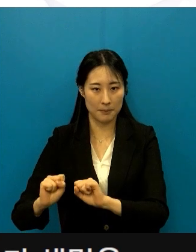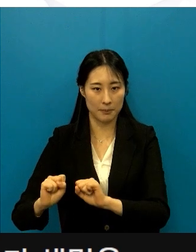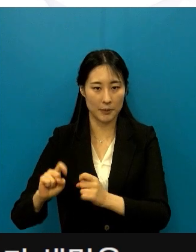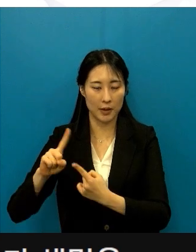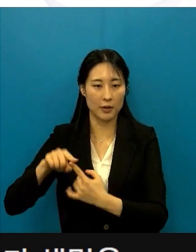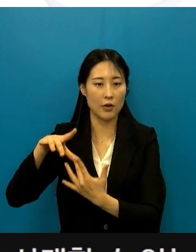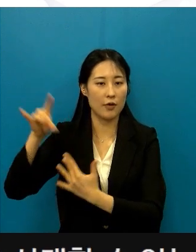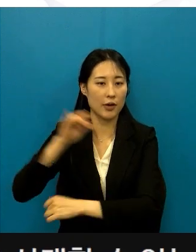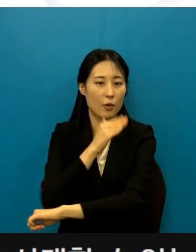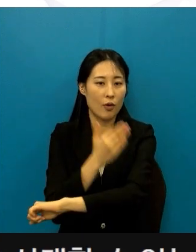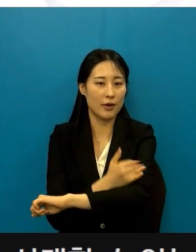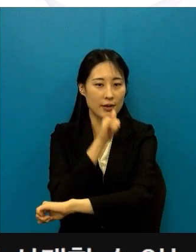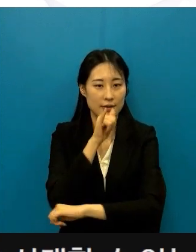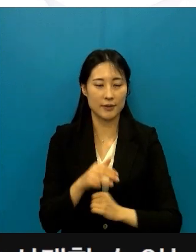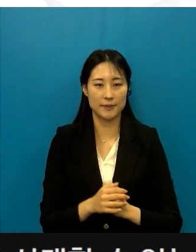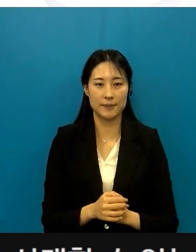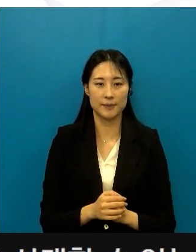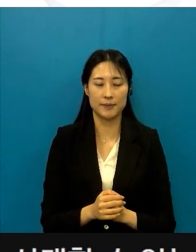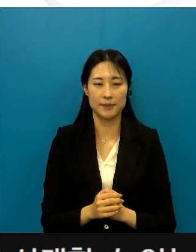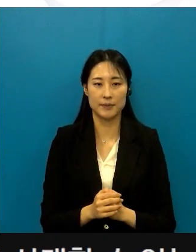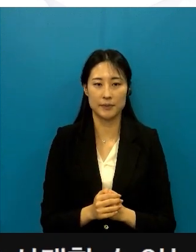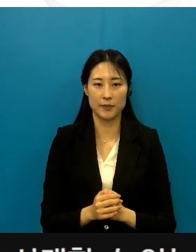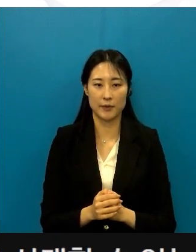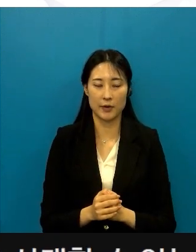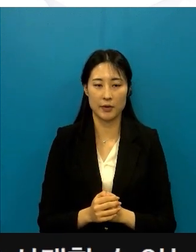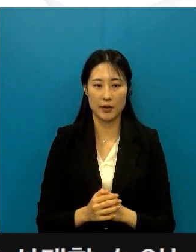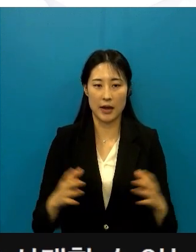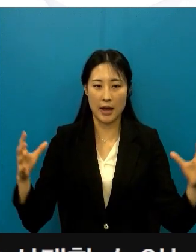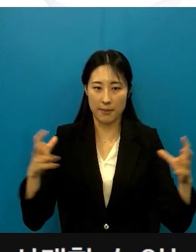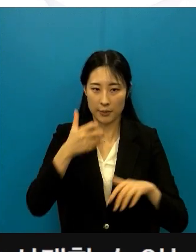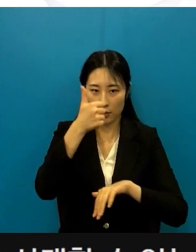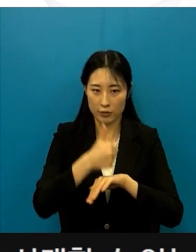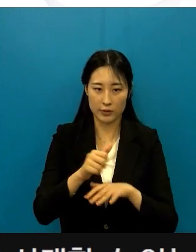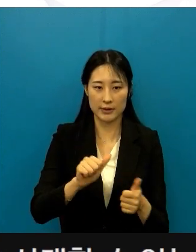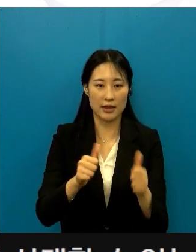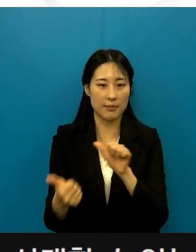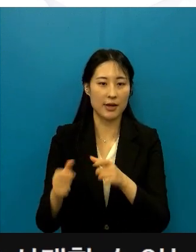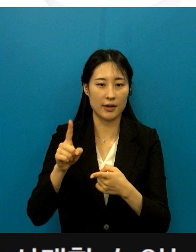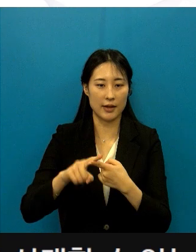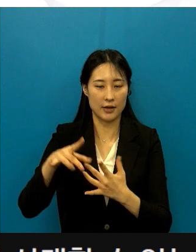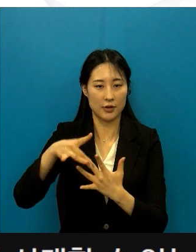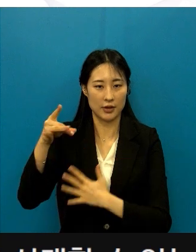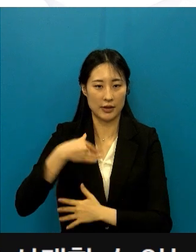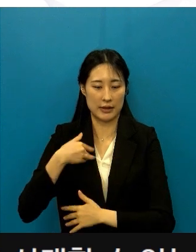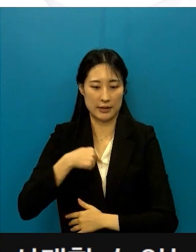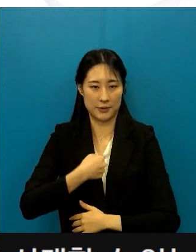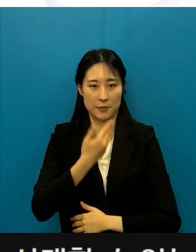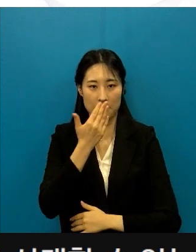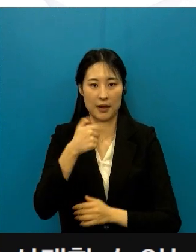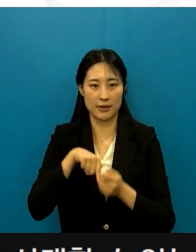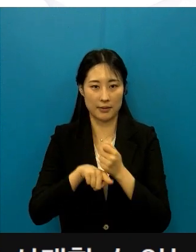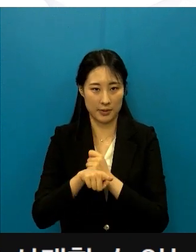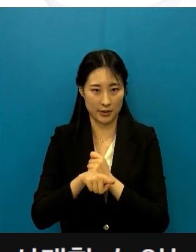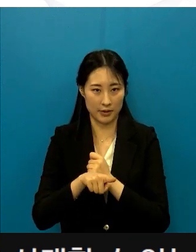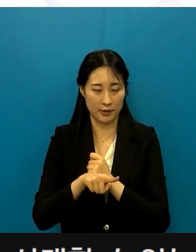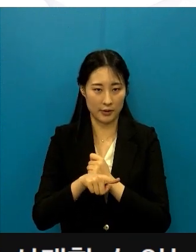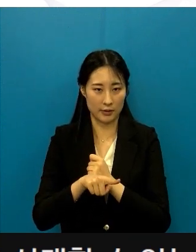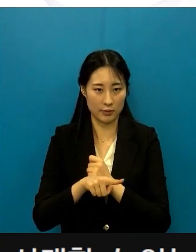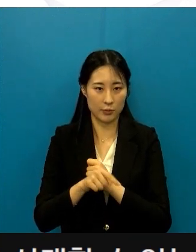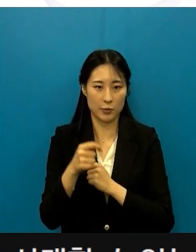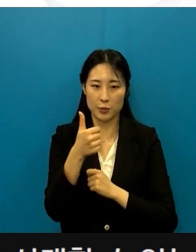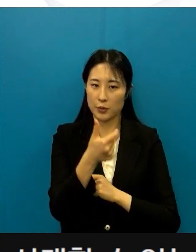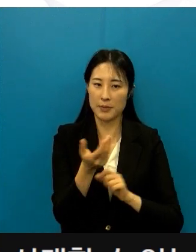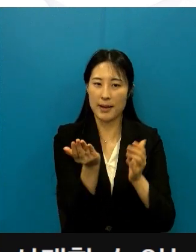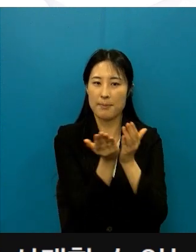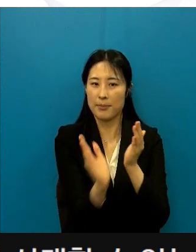life. Now, how has the European Court of Human Rights approached this? As has been mentioned,